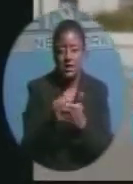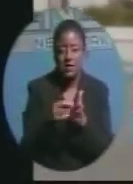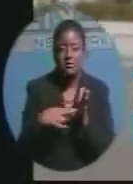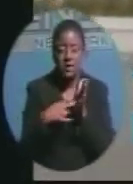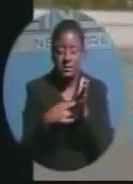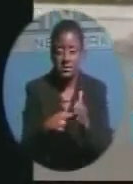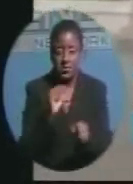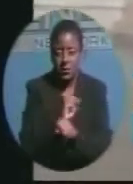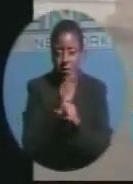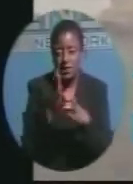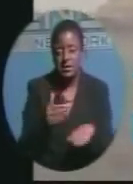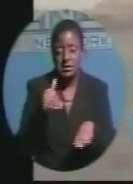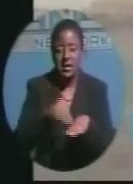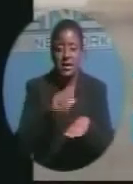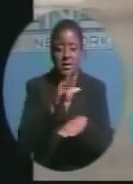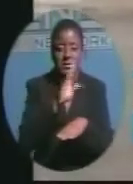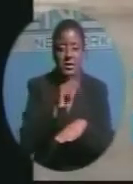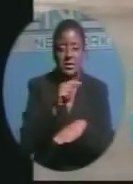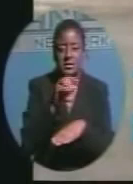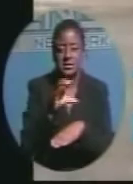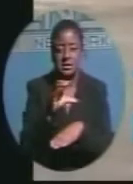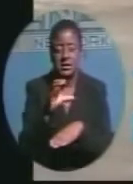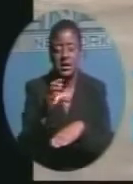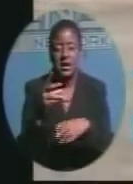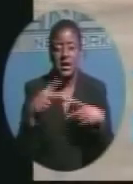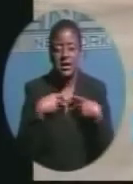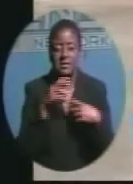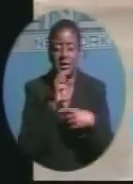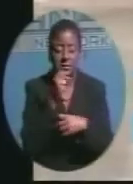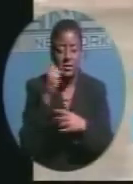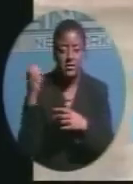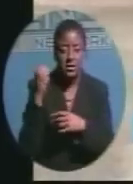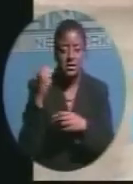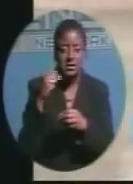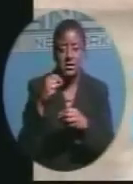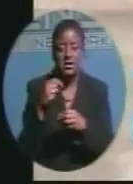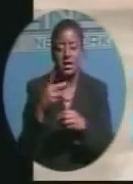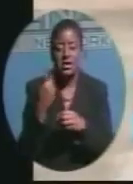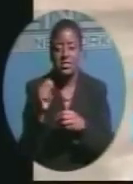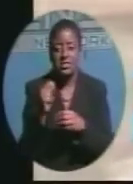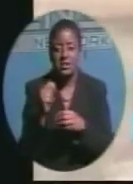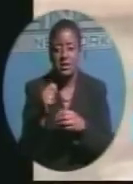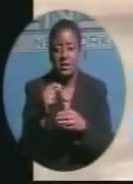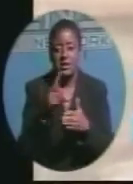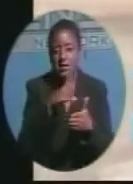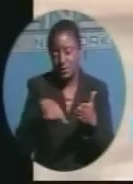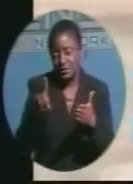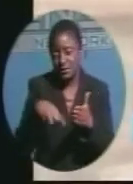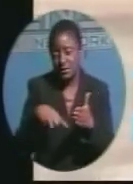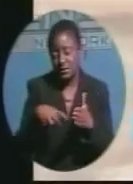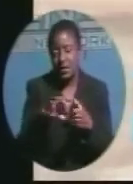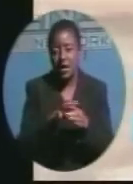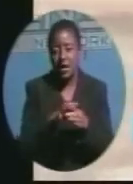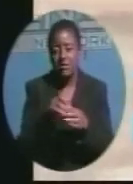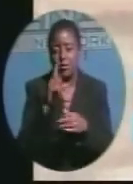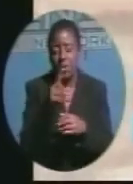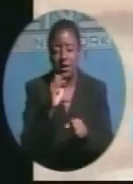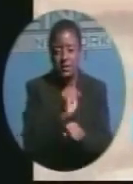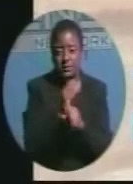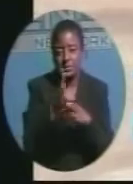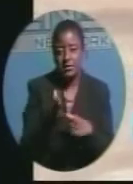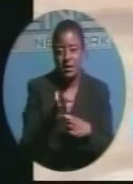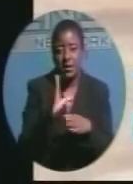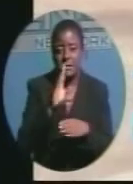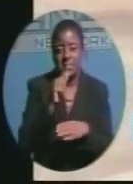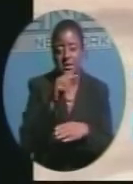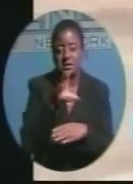Bahamas Telecommunications Company have been up in arms over the dismissal of one of its employees. However, today, BTC executives say